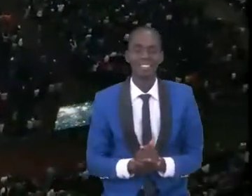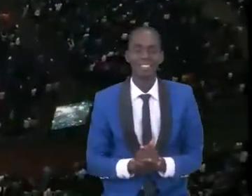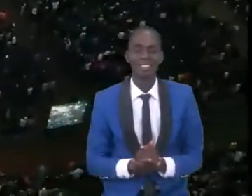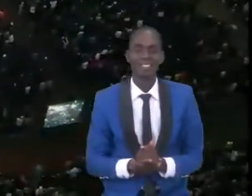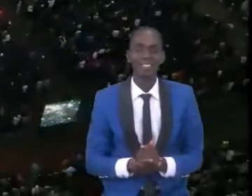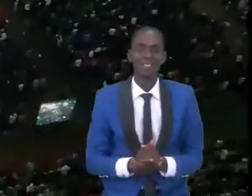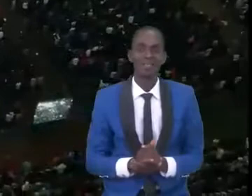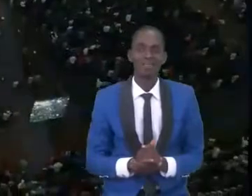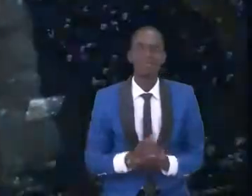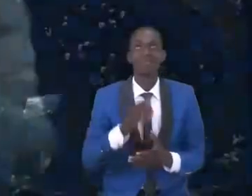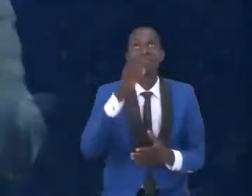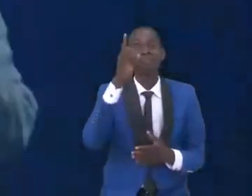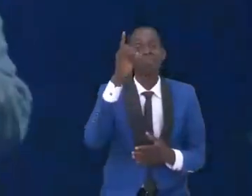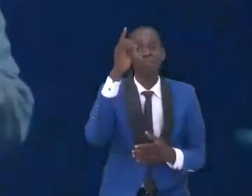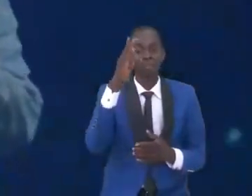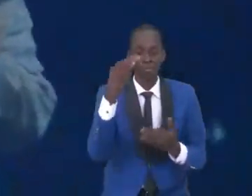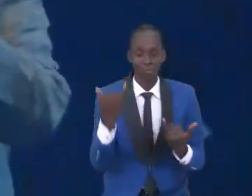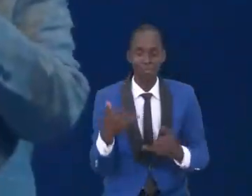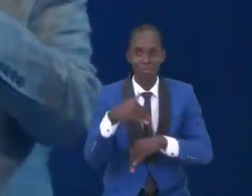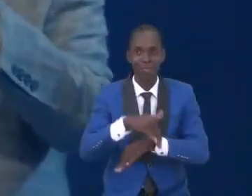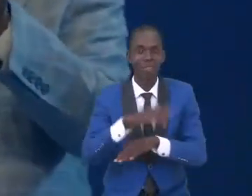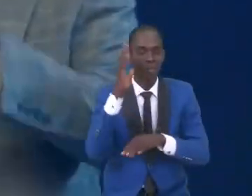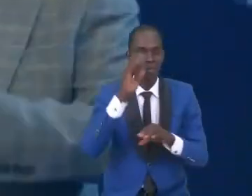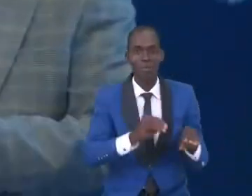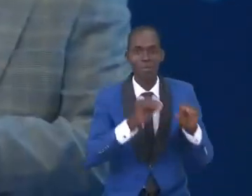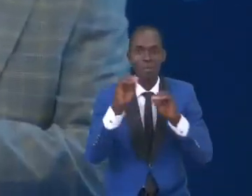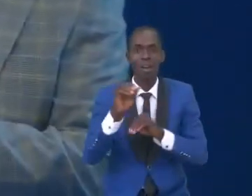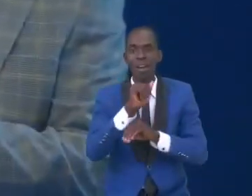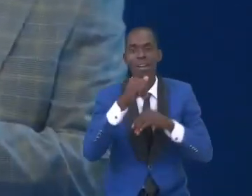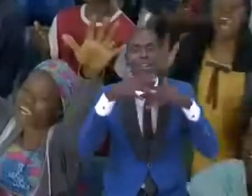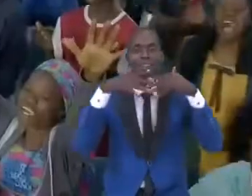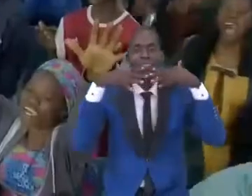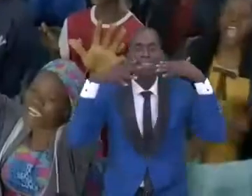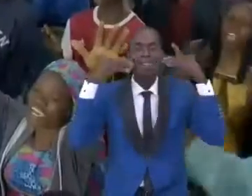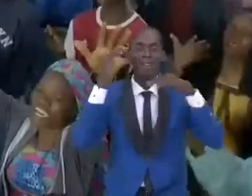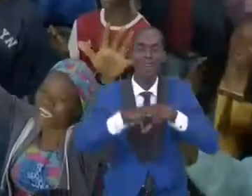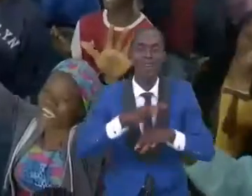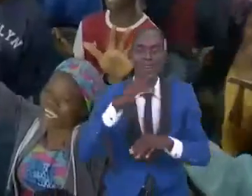God tonight will put a smile on your face.